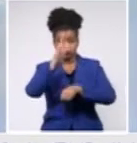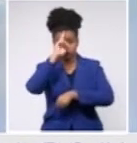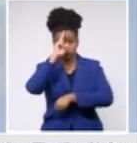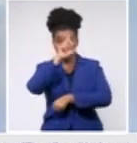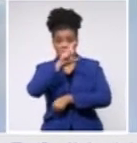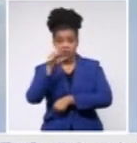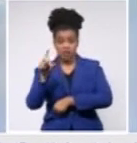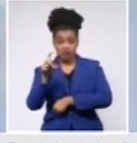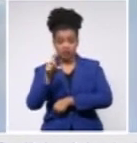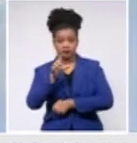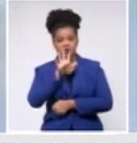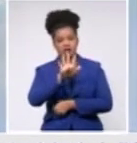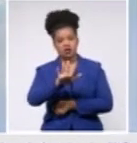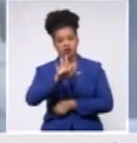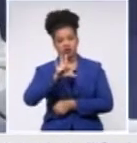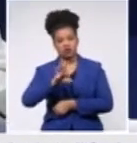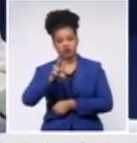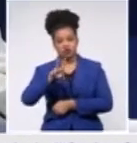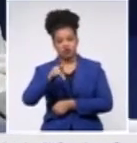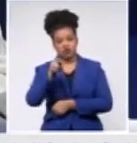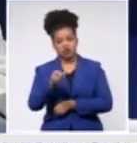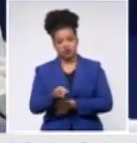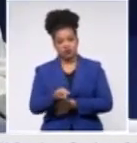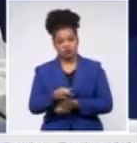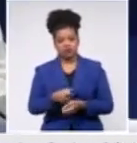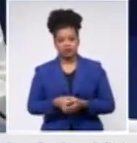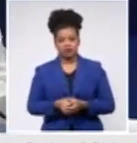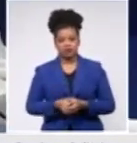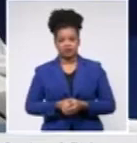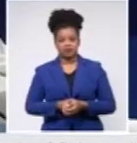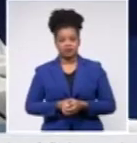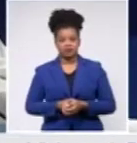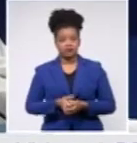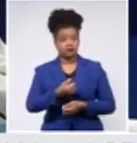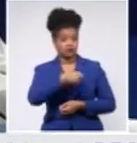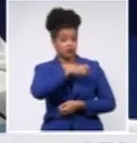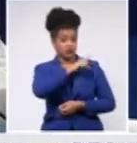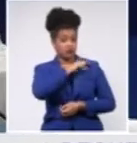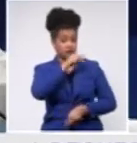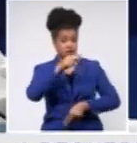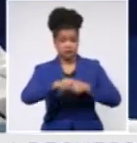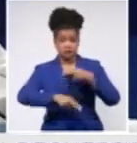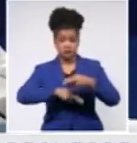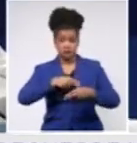Yesterday, once again, we processed over 7,000 samples,